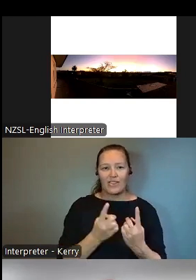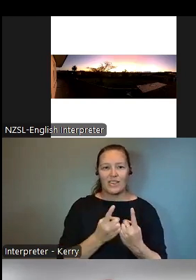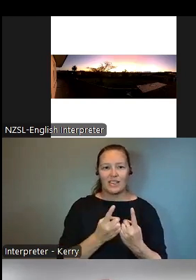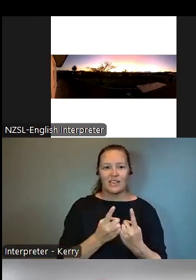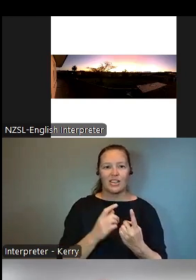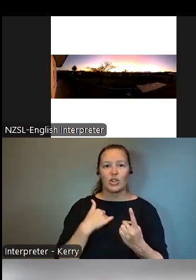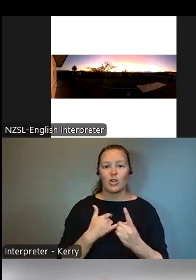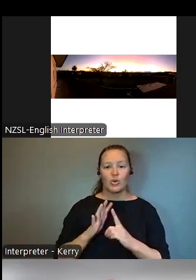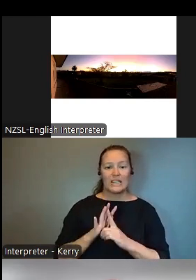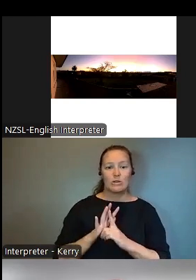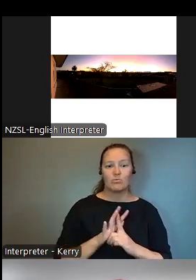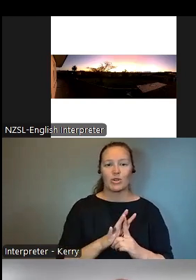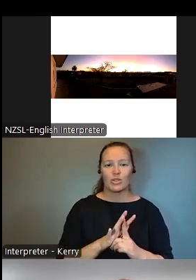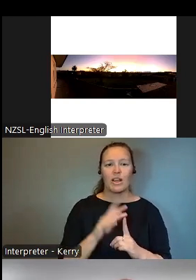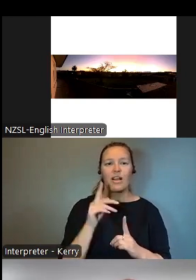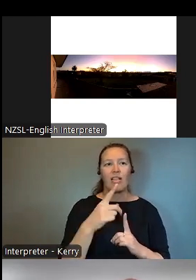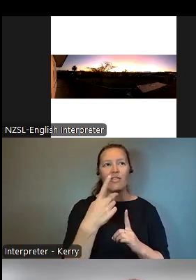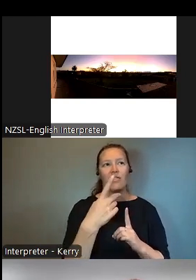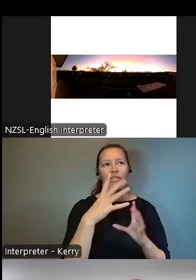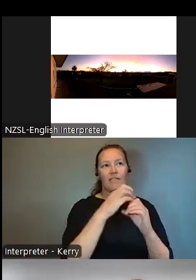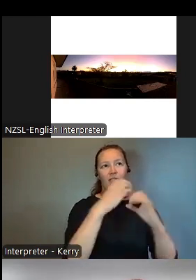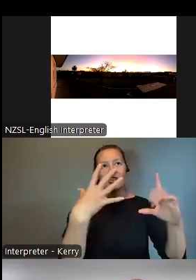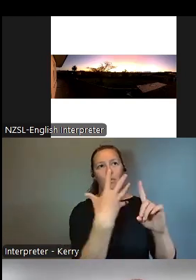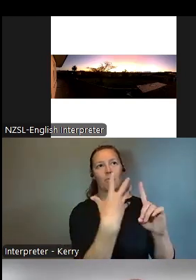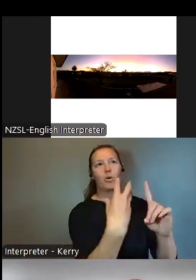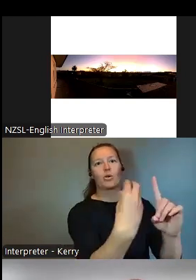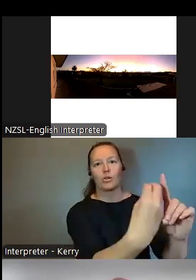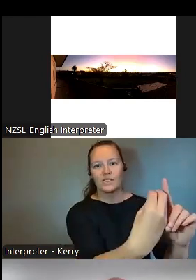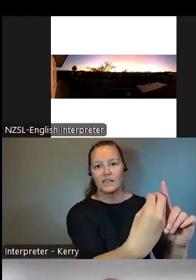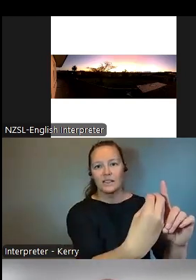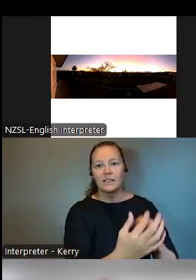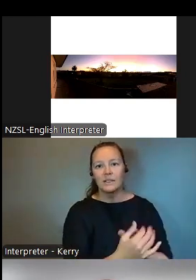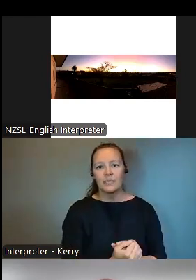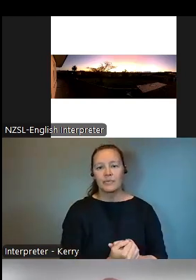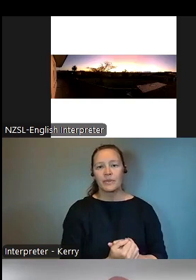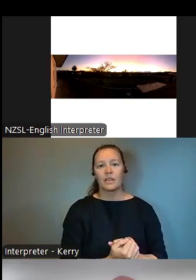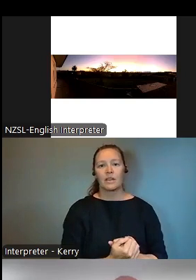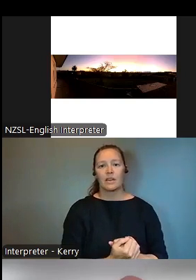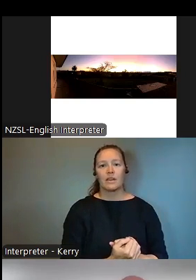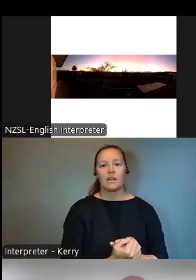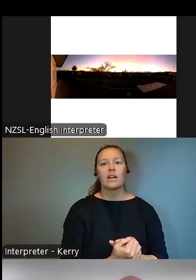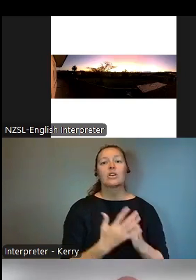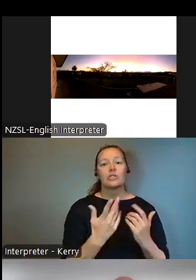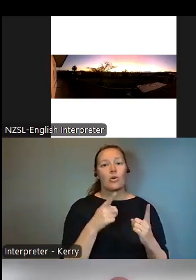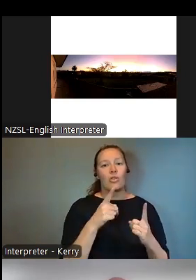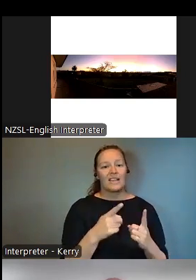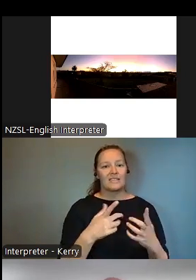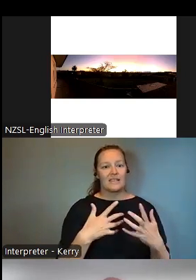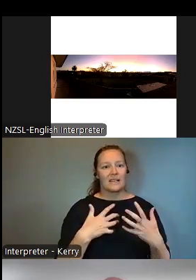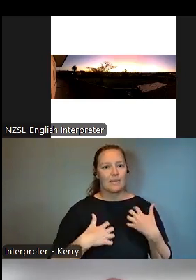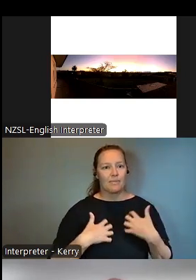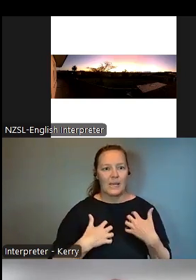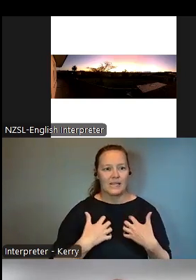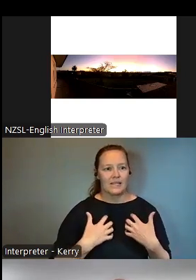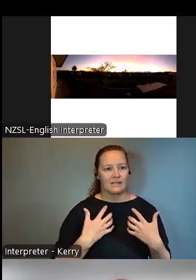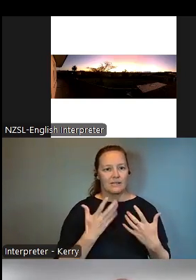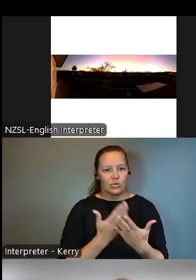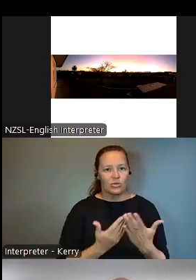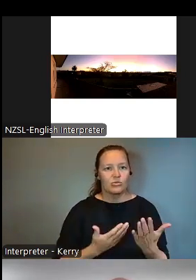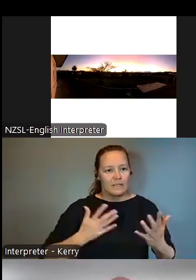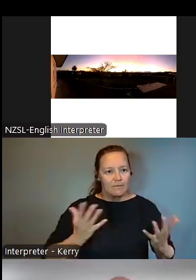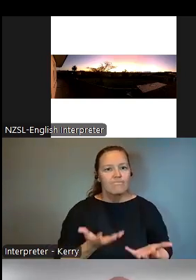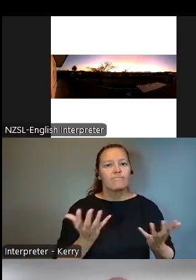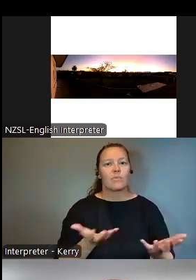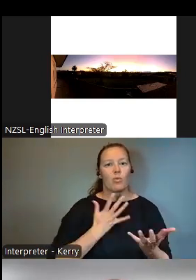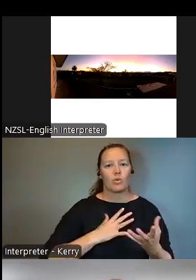pushed. The vision pulls you. And that's the compelling story that we want to create